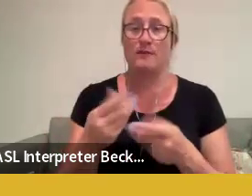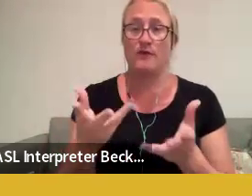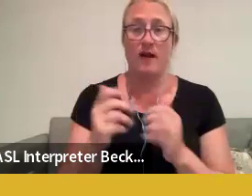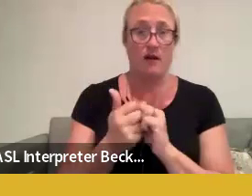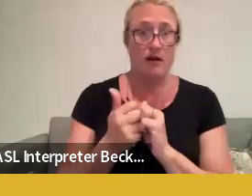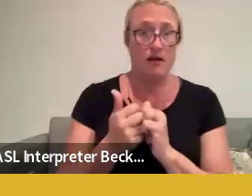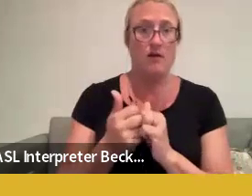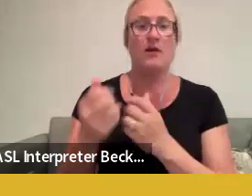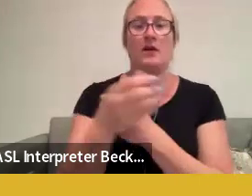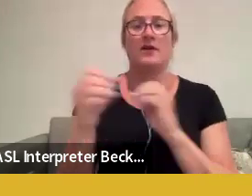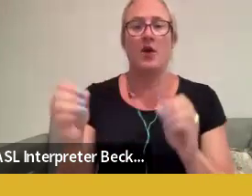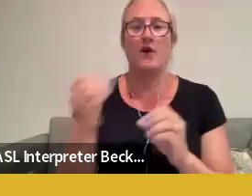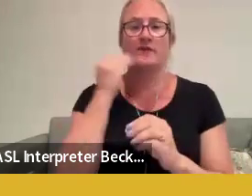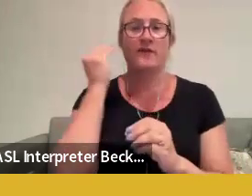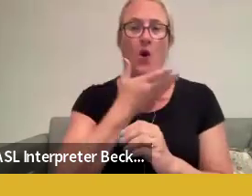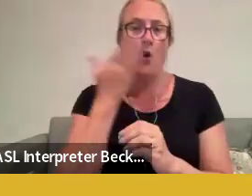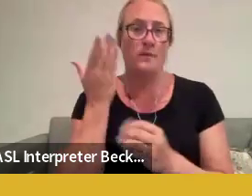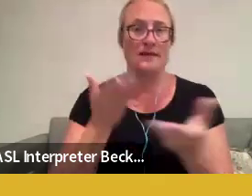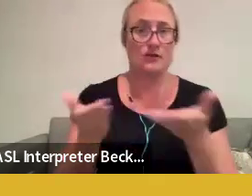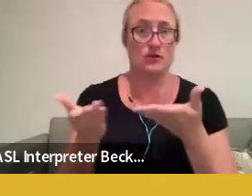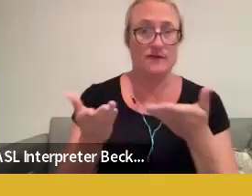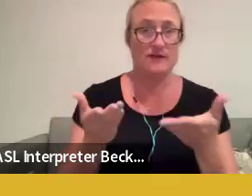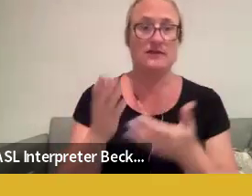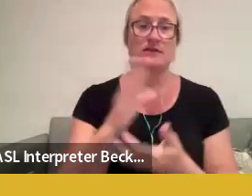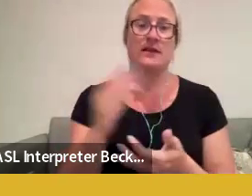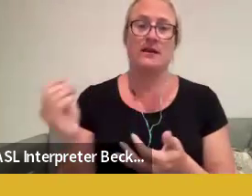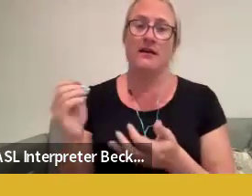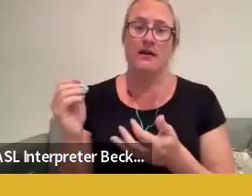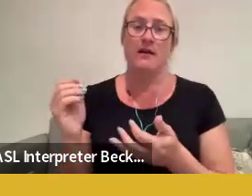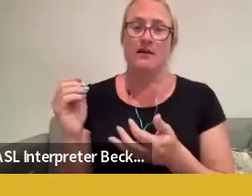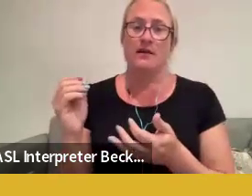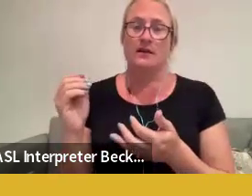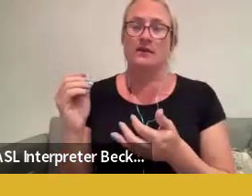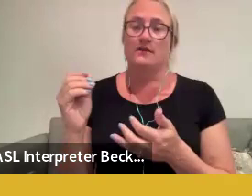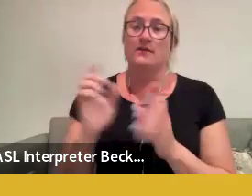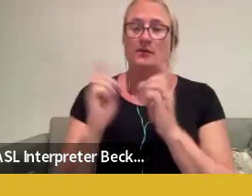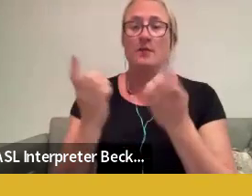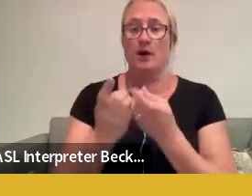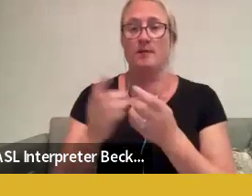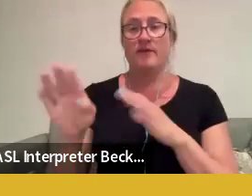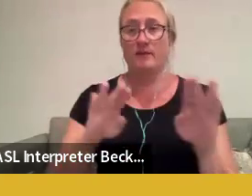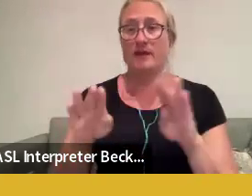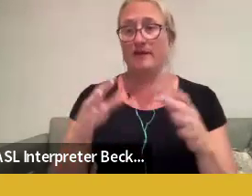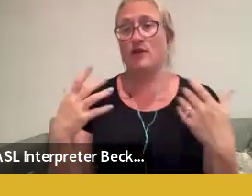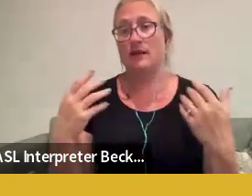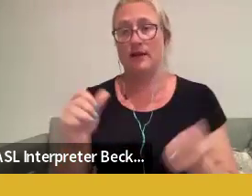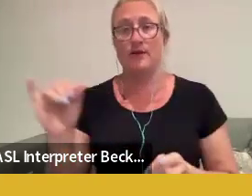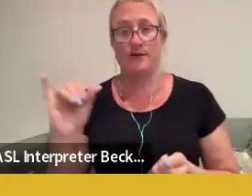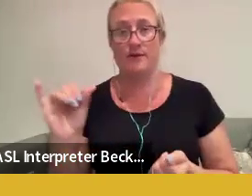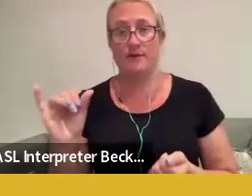the Office of Homelessness Services and the Department of